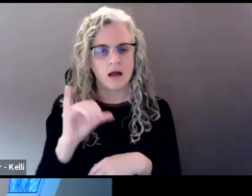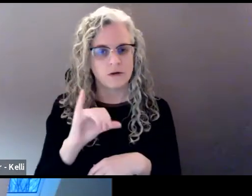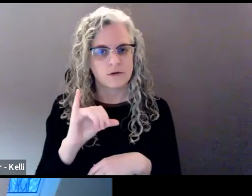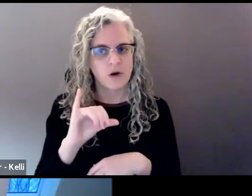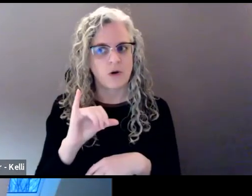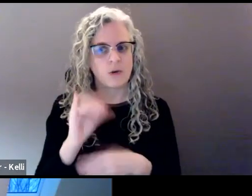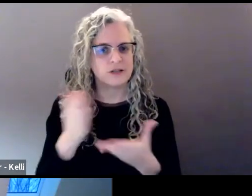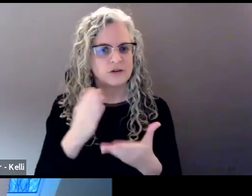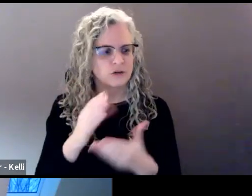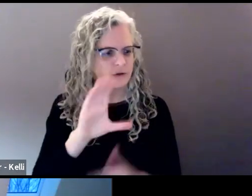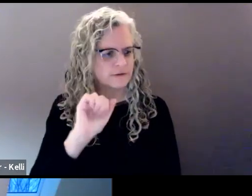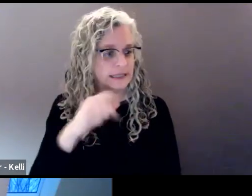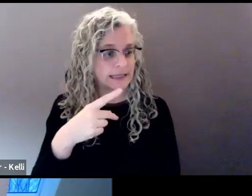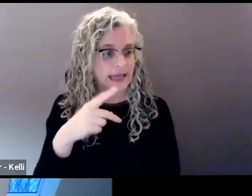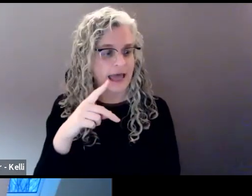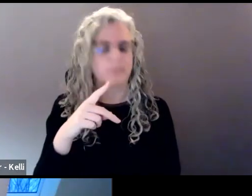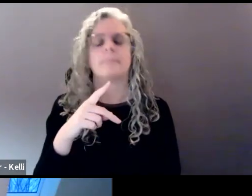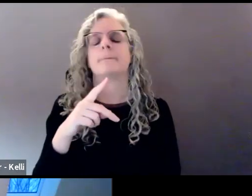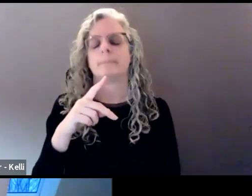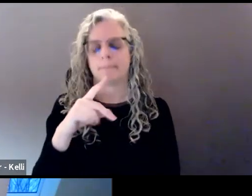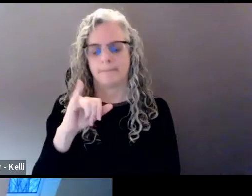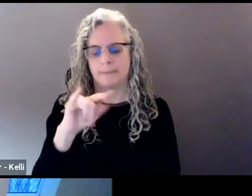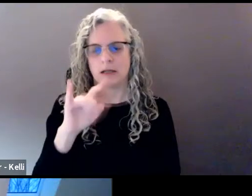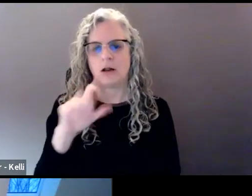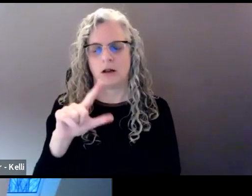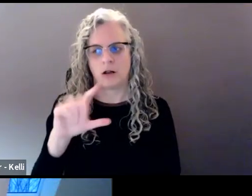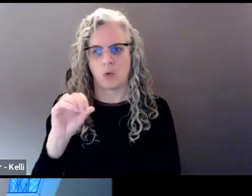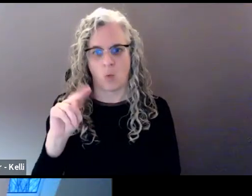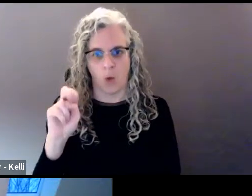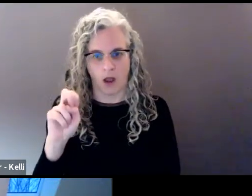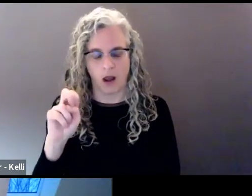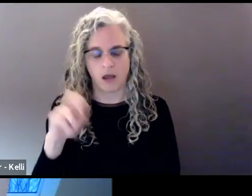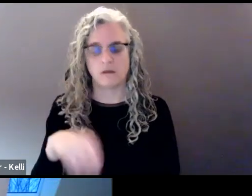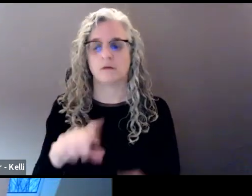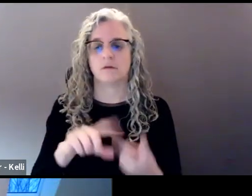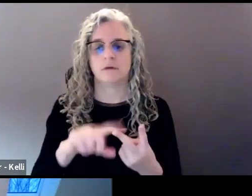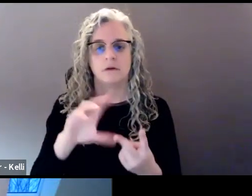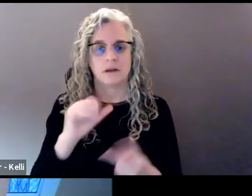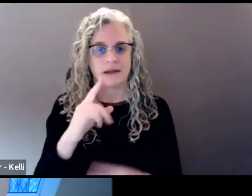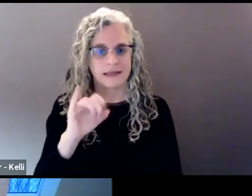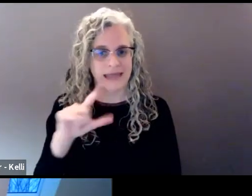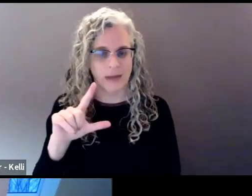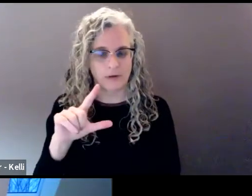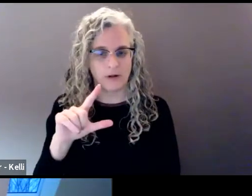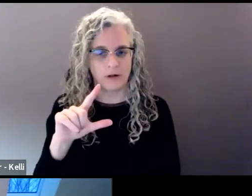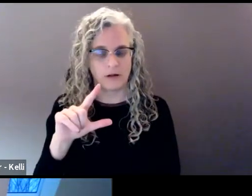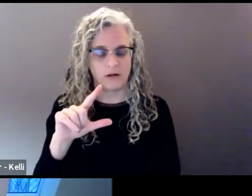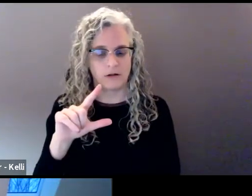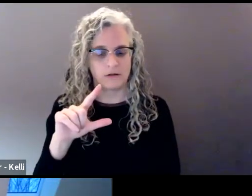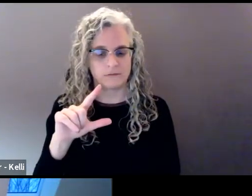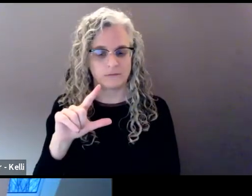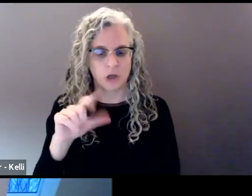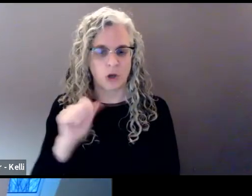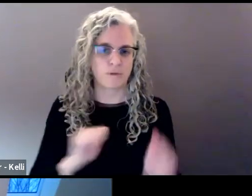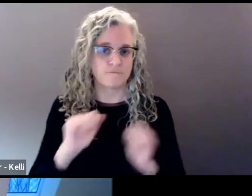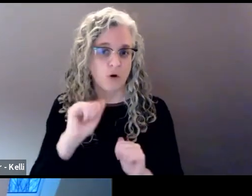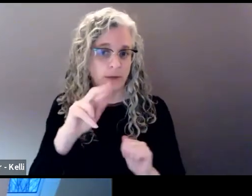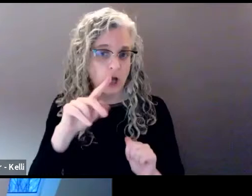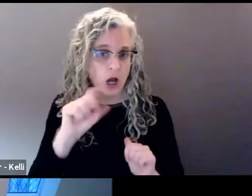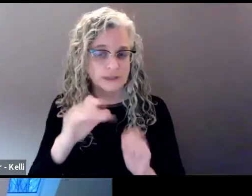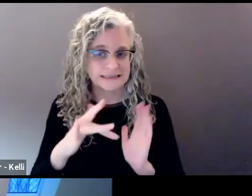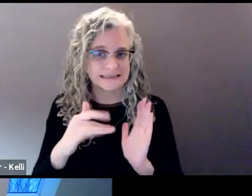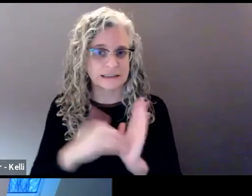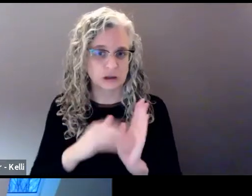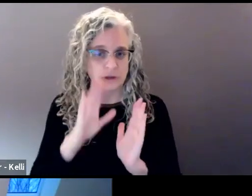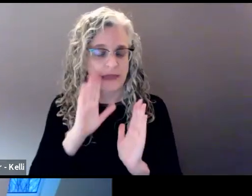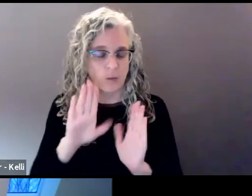its employees, the Capital One Performing Arts Theater in Tyson's that will open in the fall, and other businesses such as